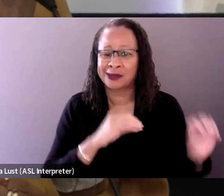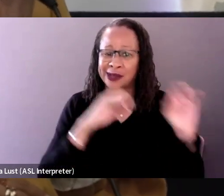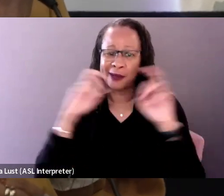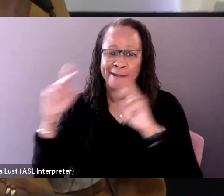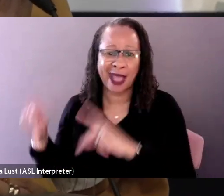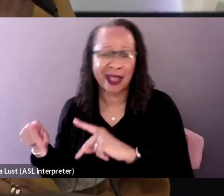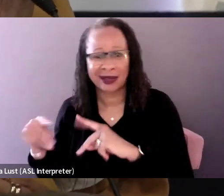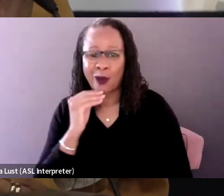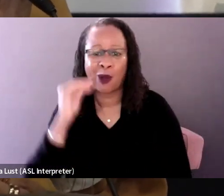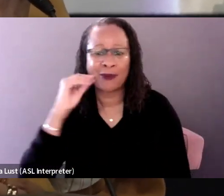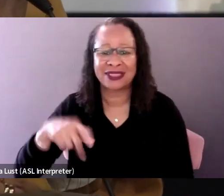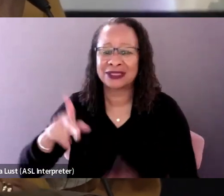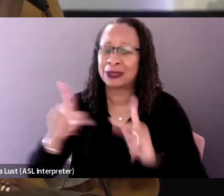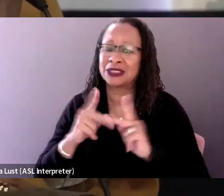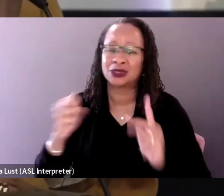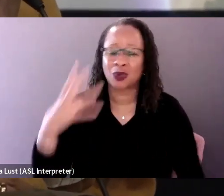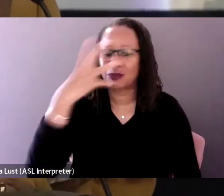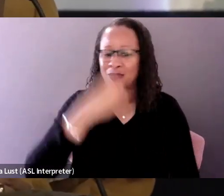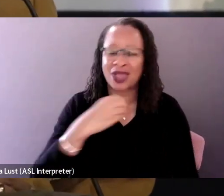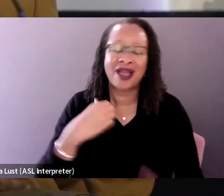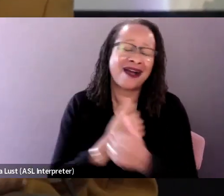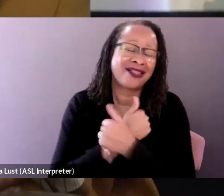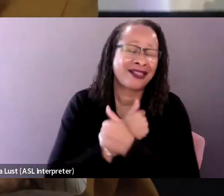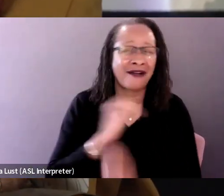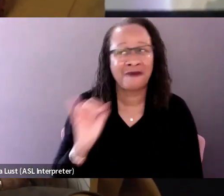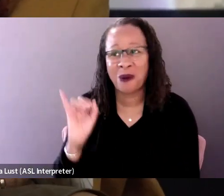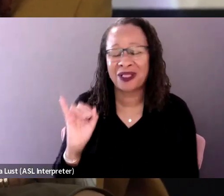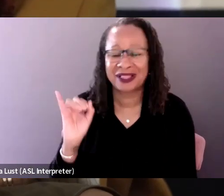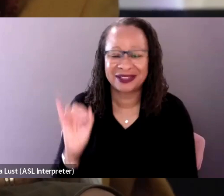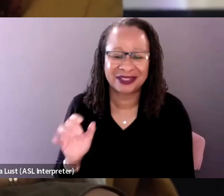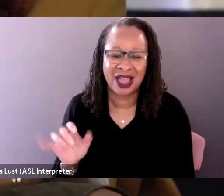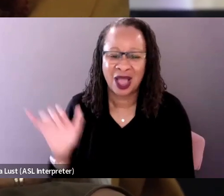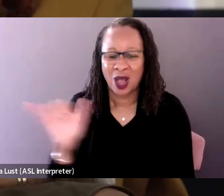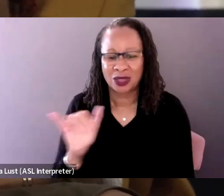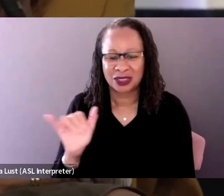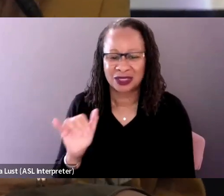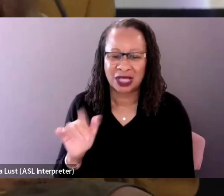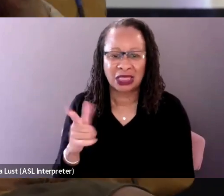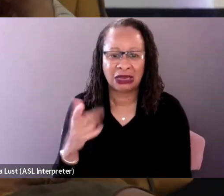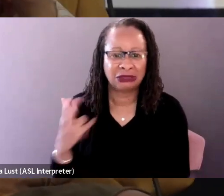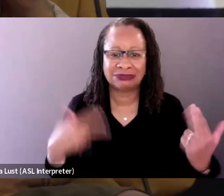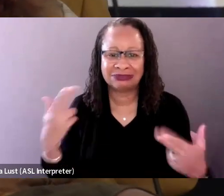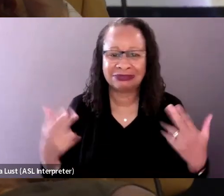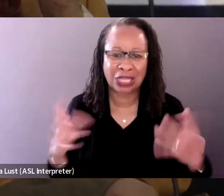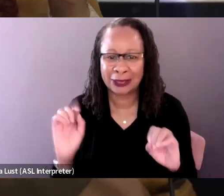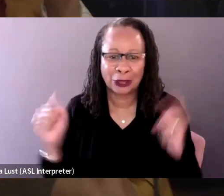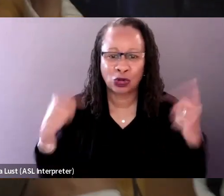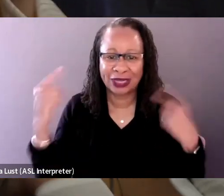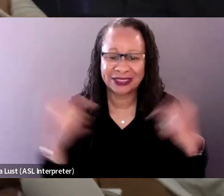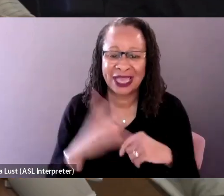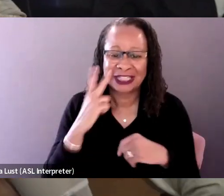beautiful. I love Oakland. It was also like a little hectic. I don't know. You see the videos of like